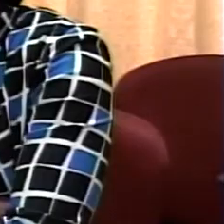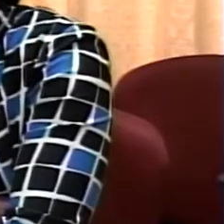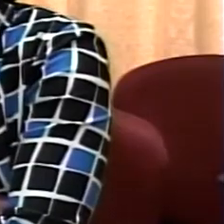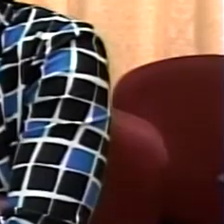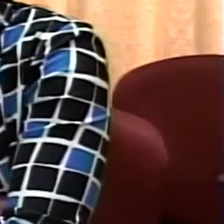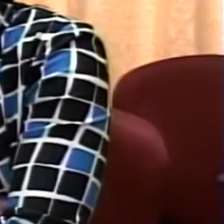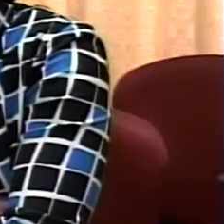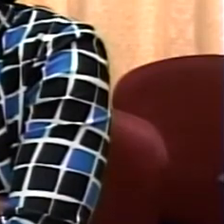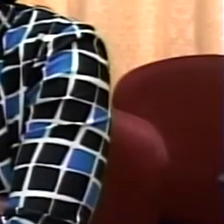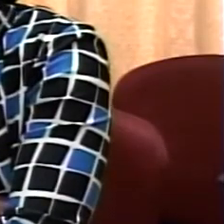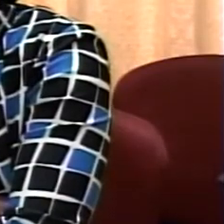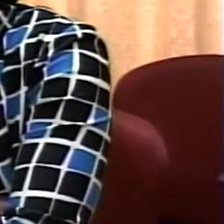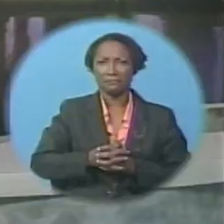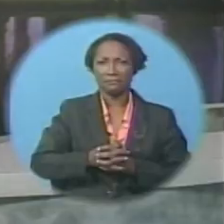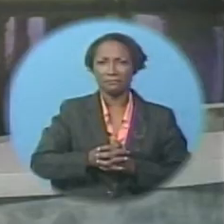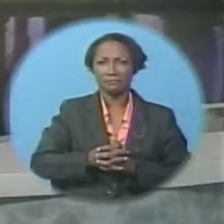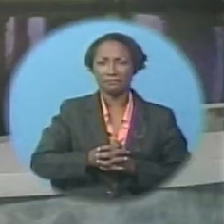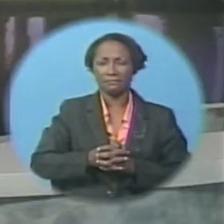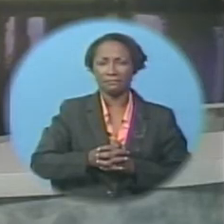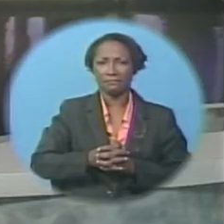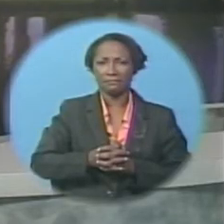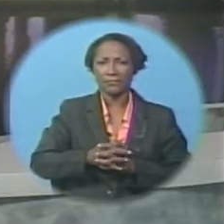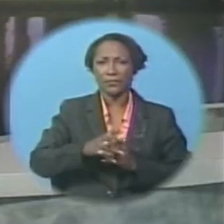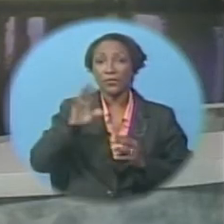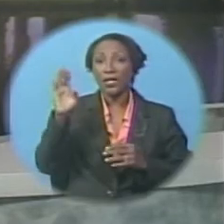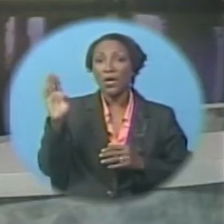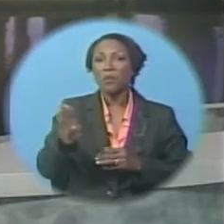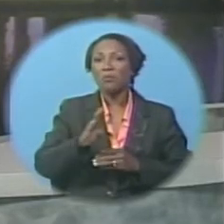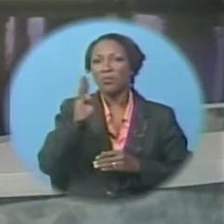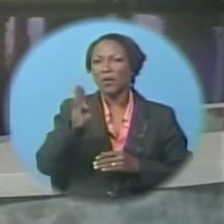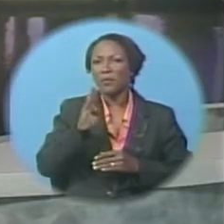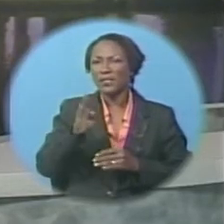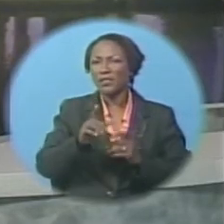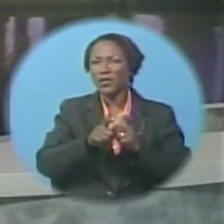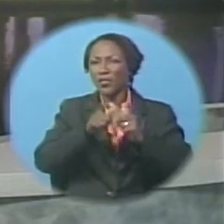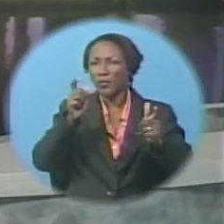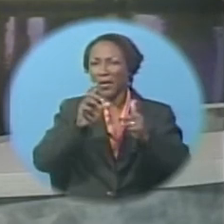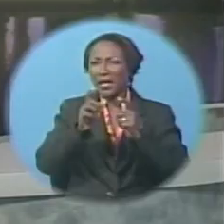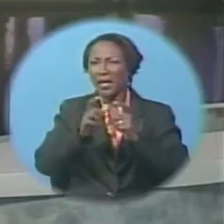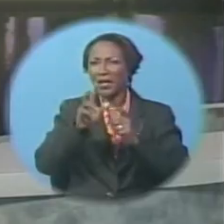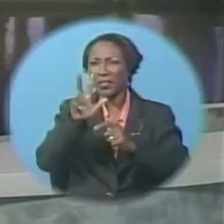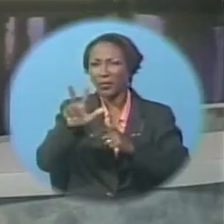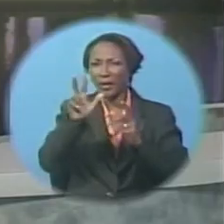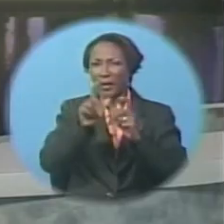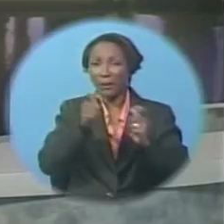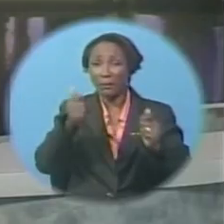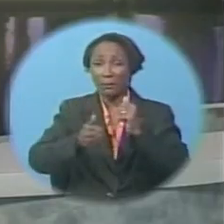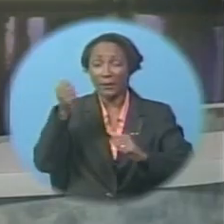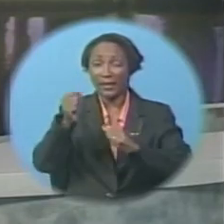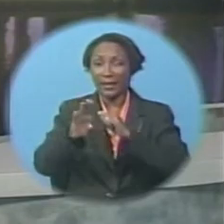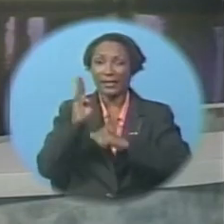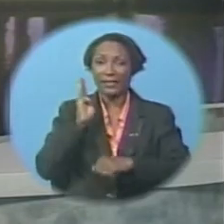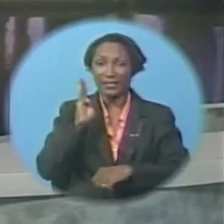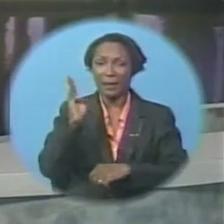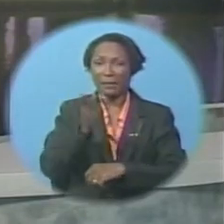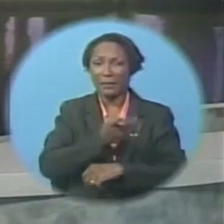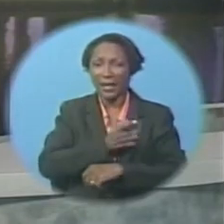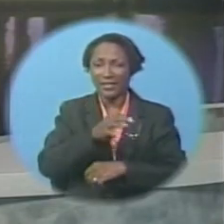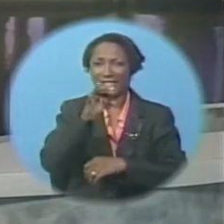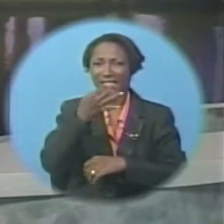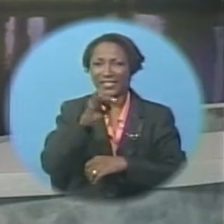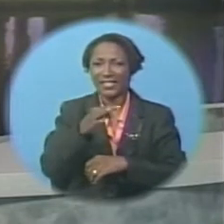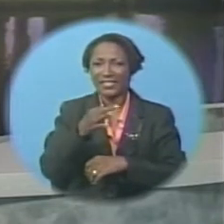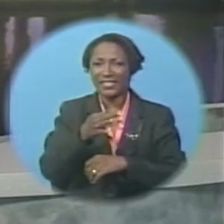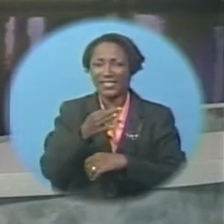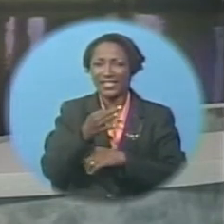to de-recognize unions. Barbados's 3 biggest bands of the 90 will all be on one stage the night before the